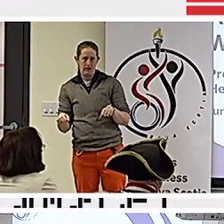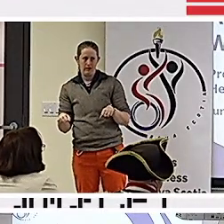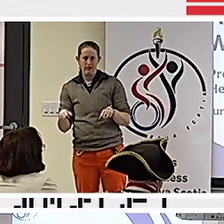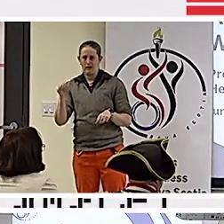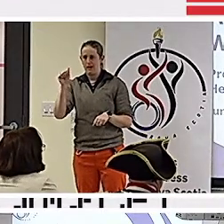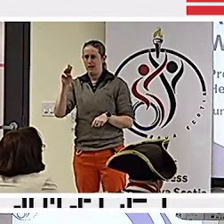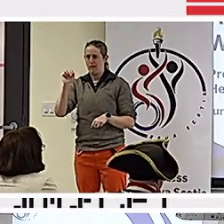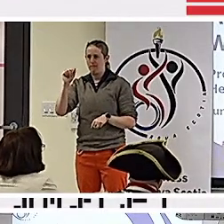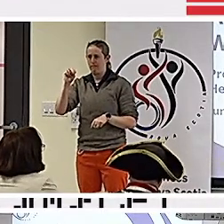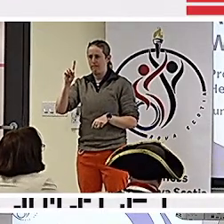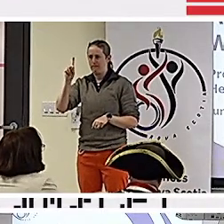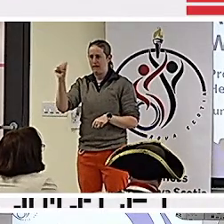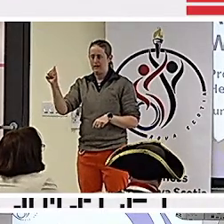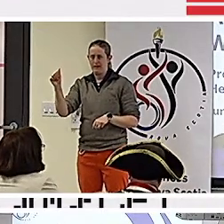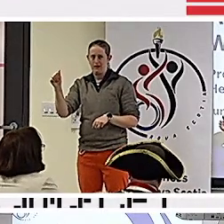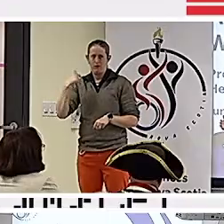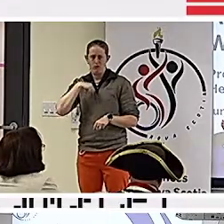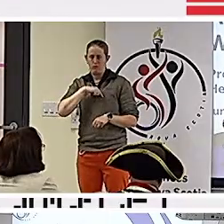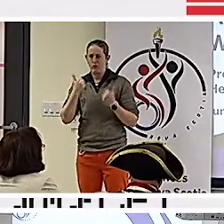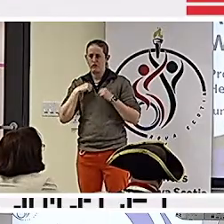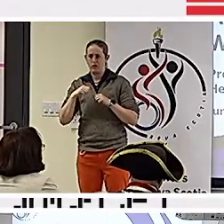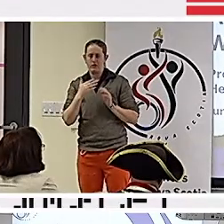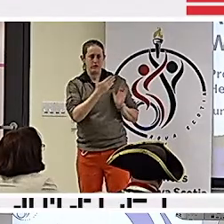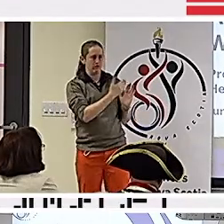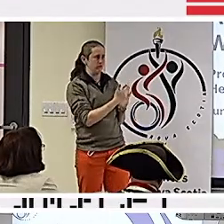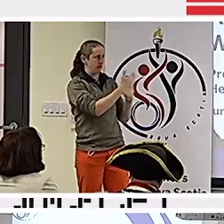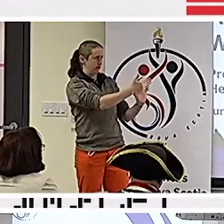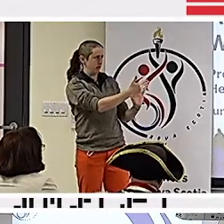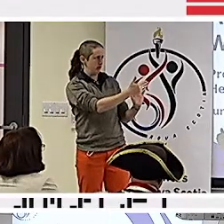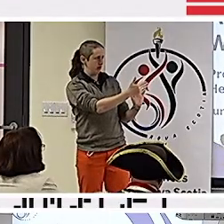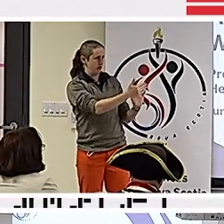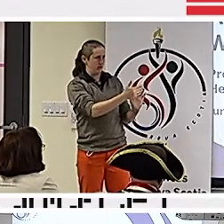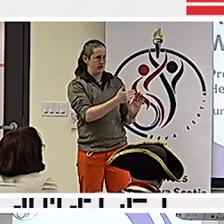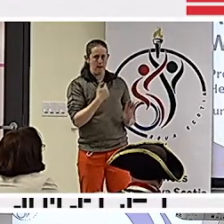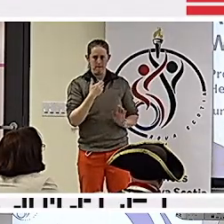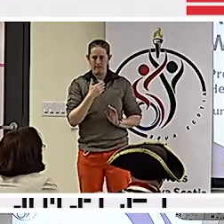Okay. It would not be easier just for me to slide this over, or is that going to create an issue?